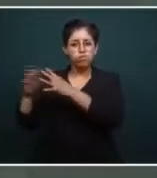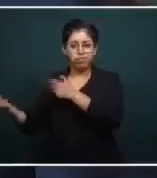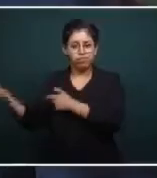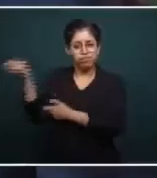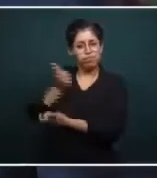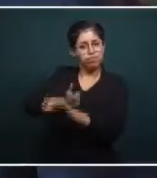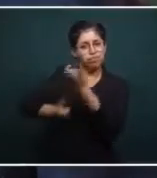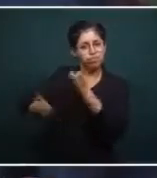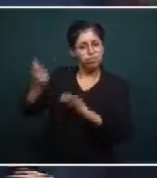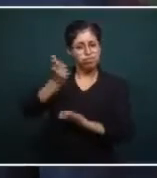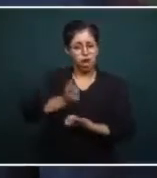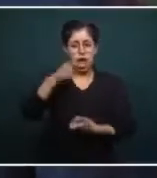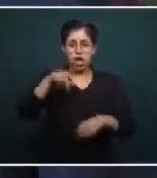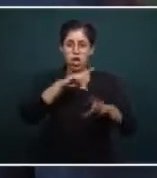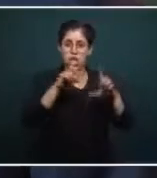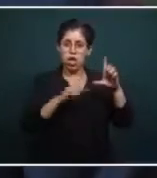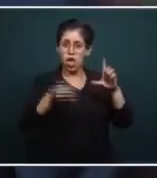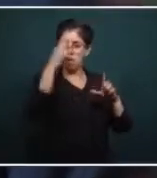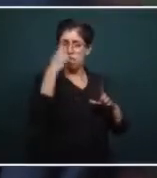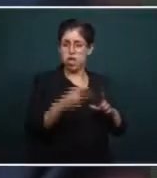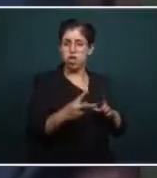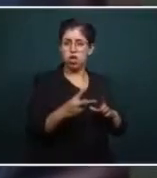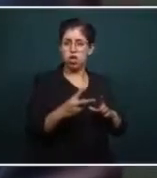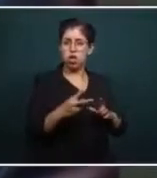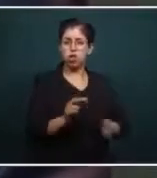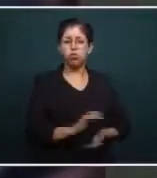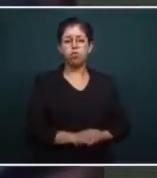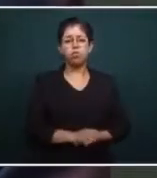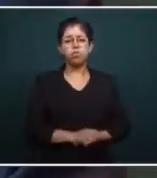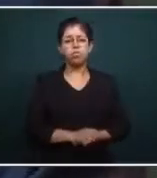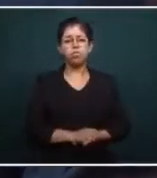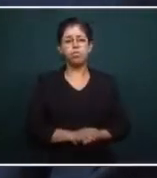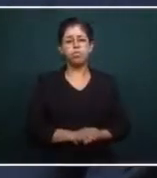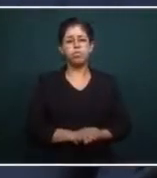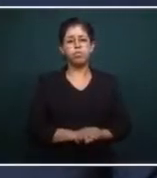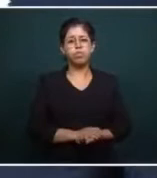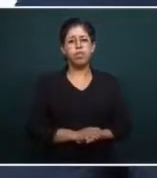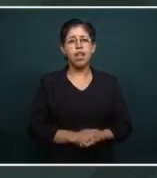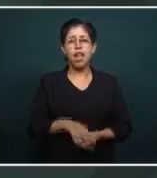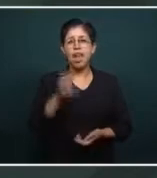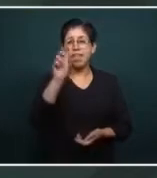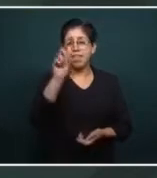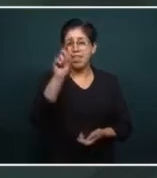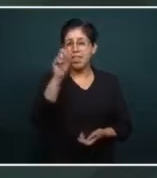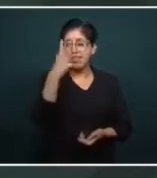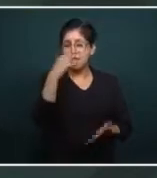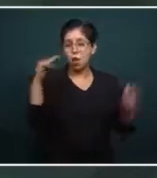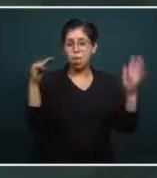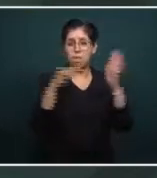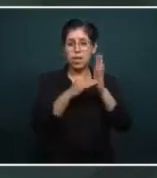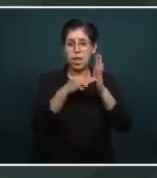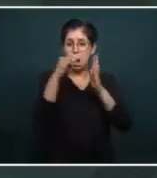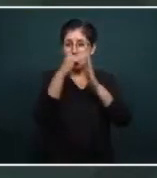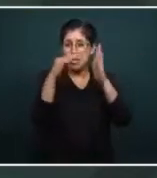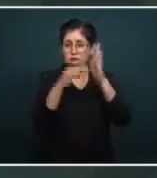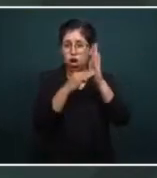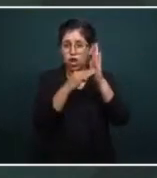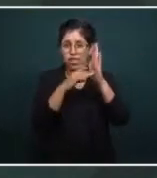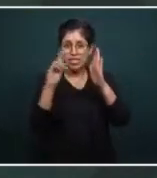family. Este año la proyección This es year, que the vamos a tener projection is that más we de are going to have 35 $35 millones de